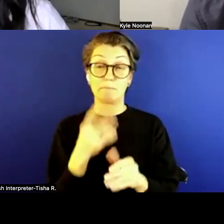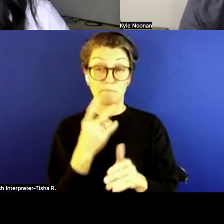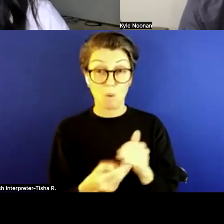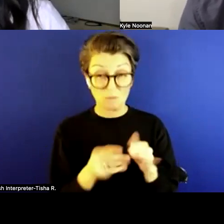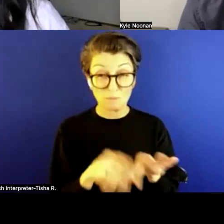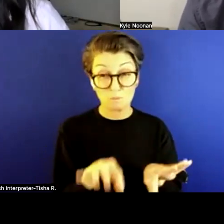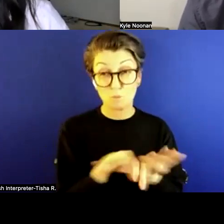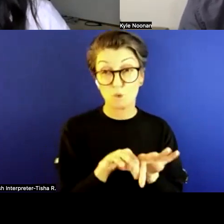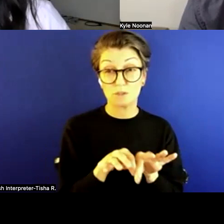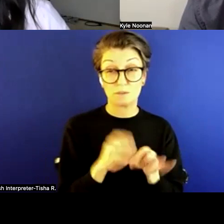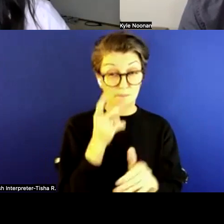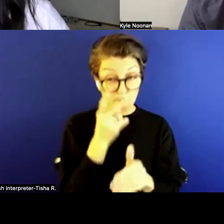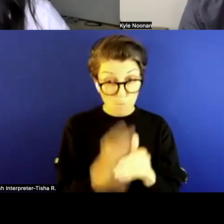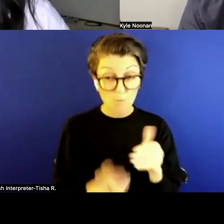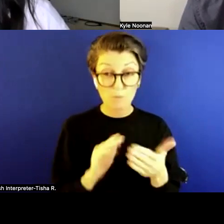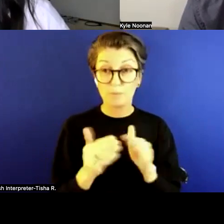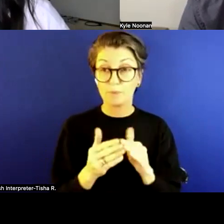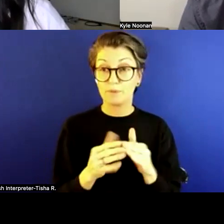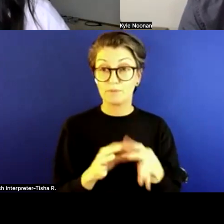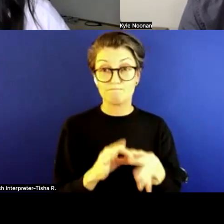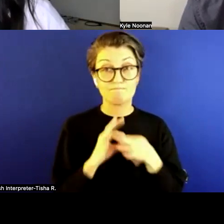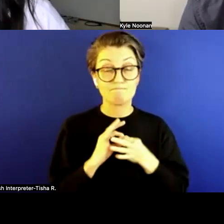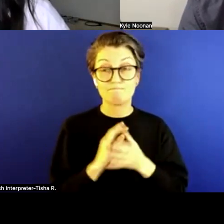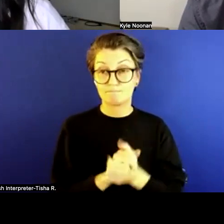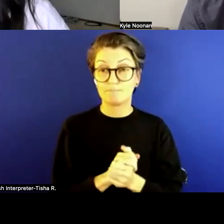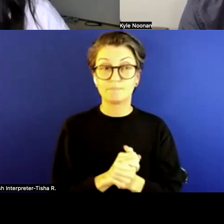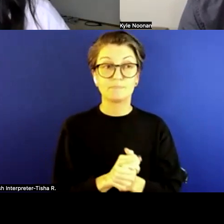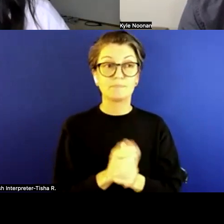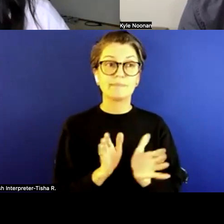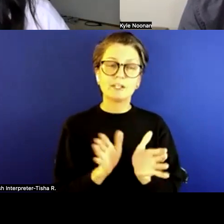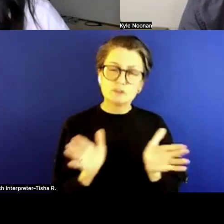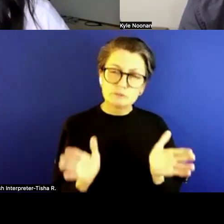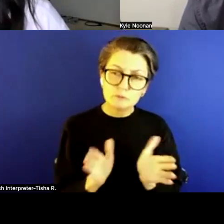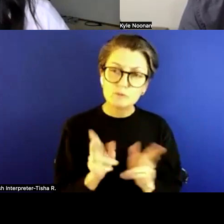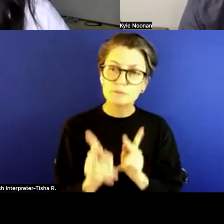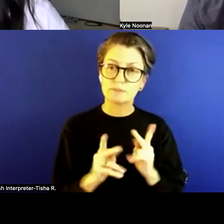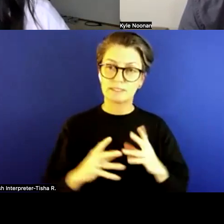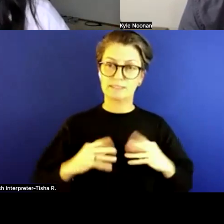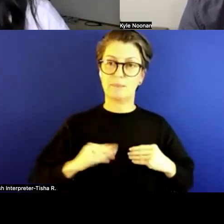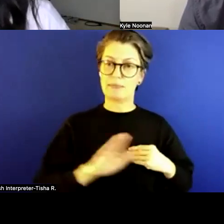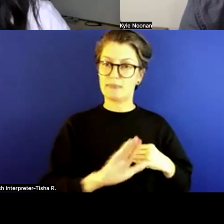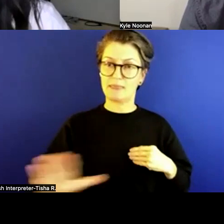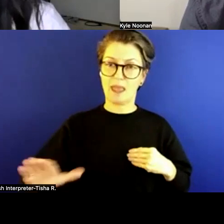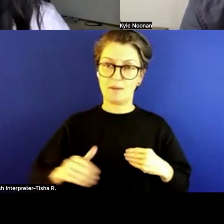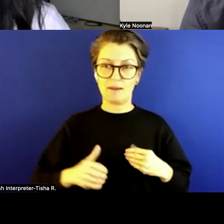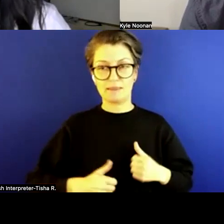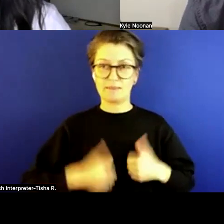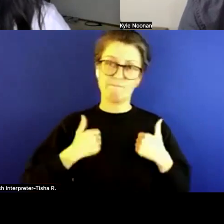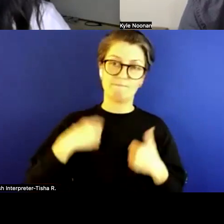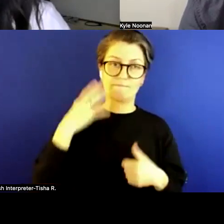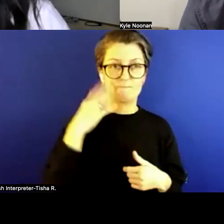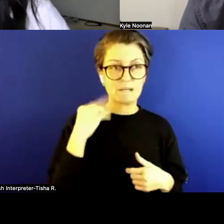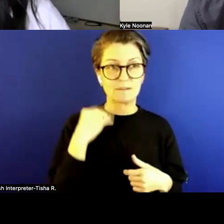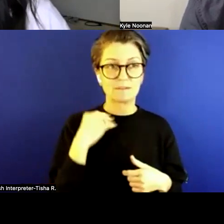is encouraging people to, accept their lived experience, the identities that they